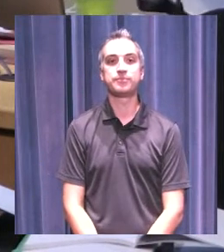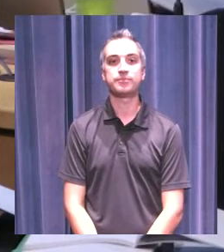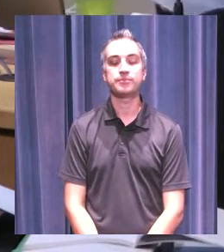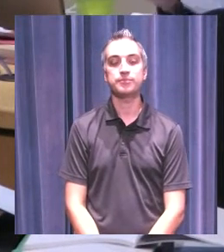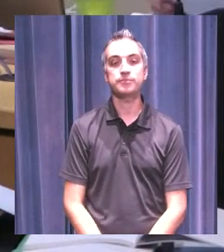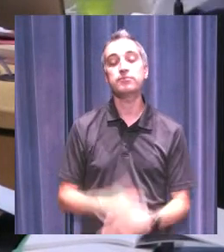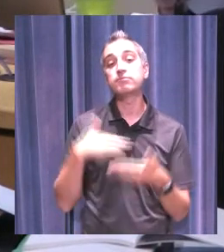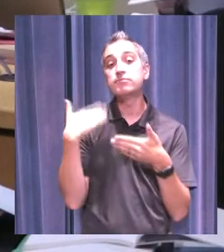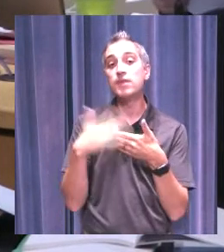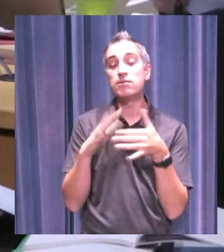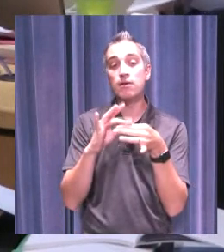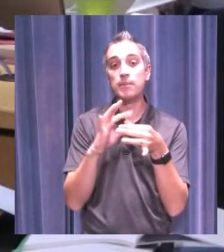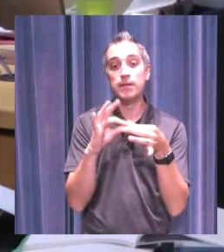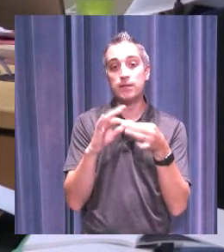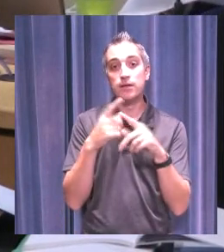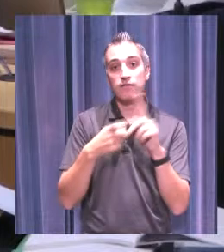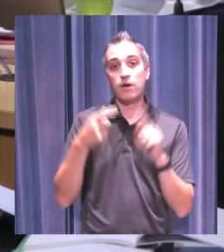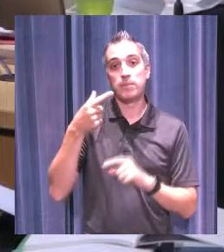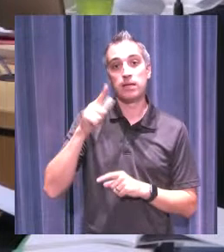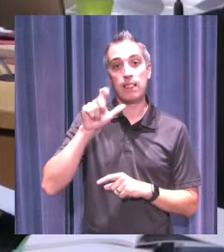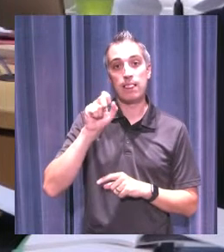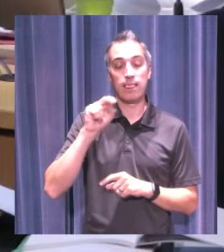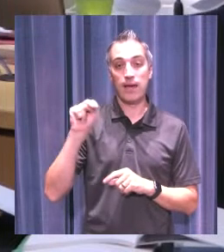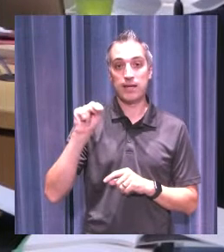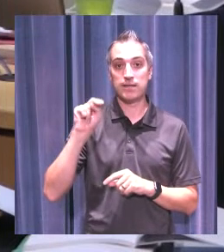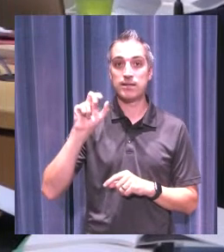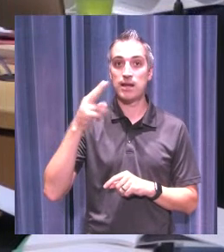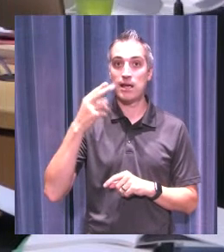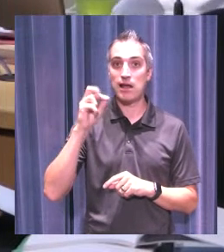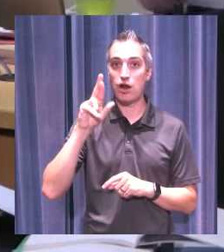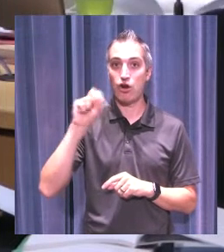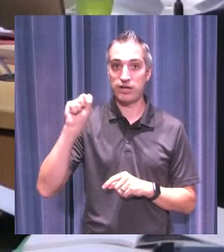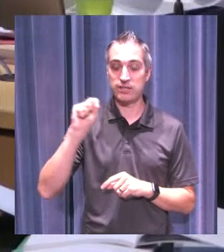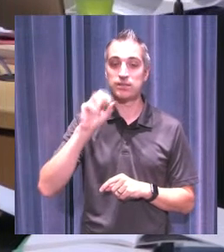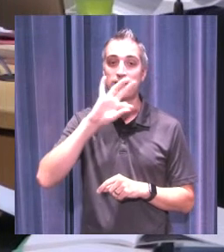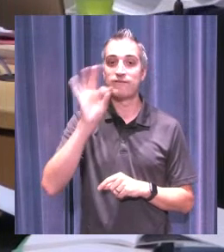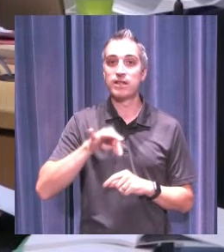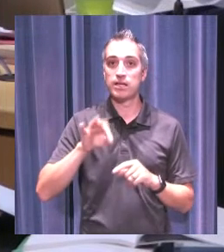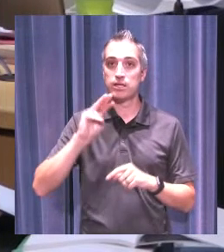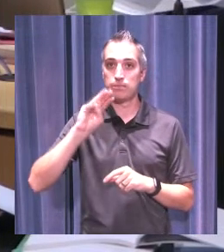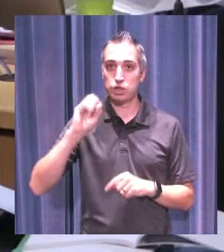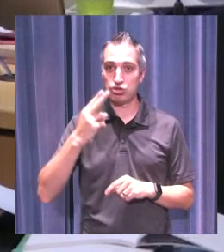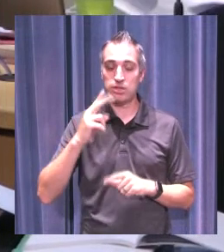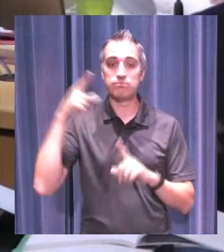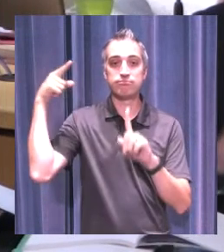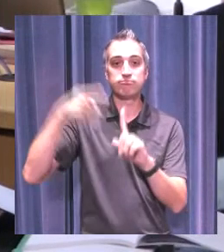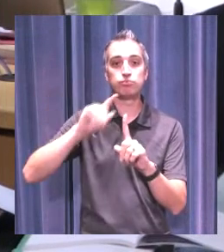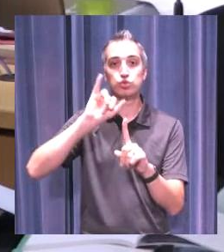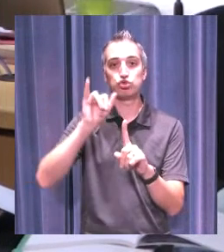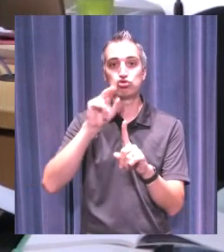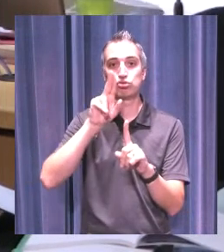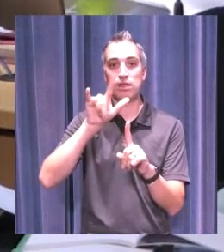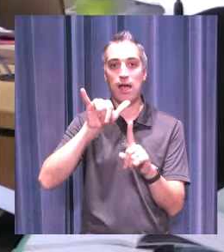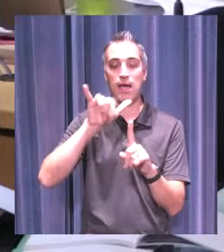The next comment's been submitted by Glenn Harris, Flint, Michigan, on the topic of the July 11th special